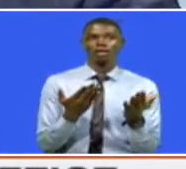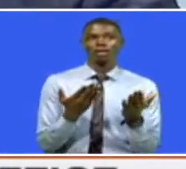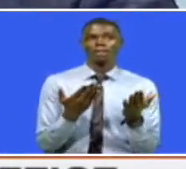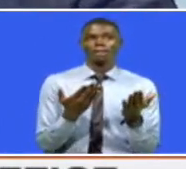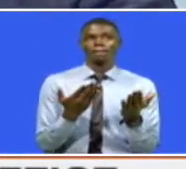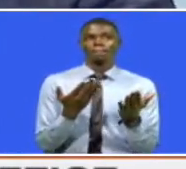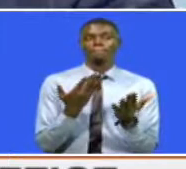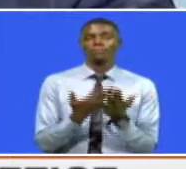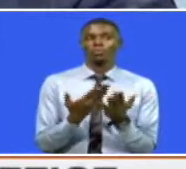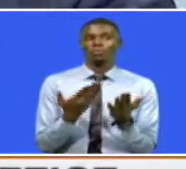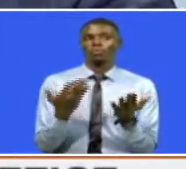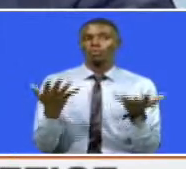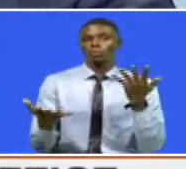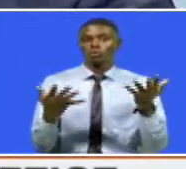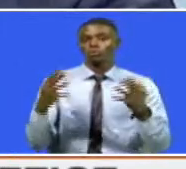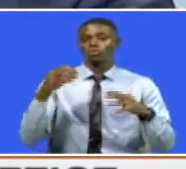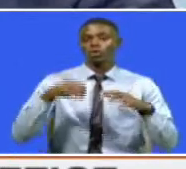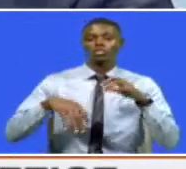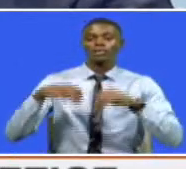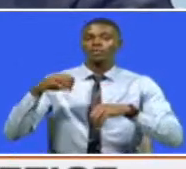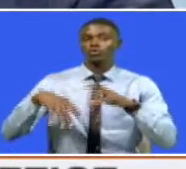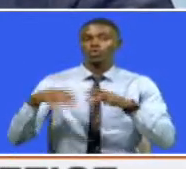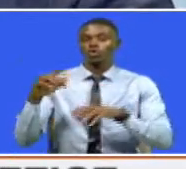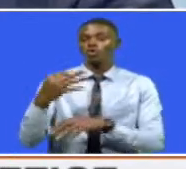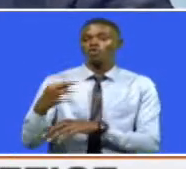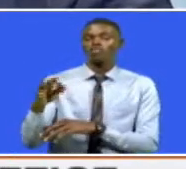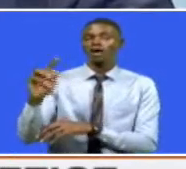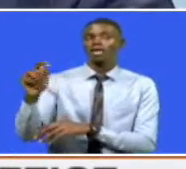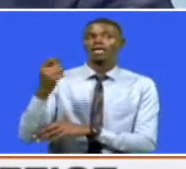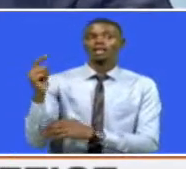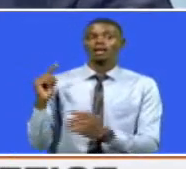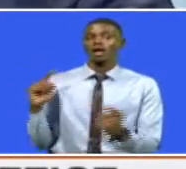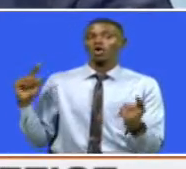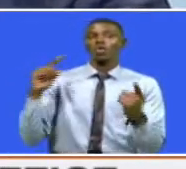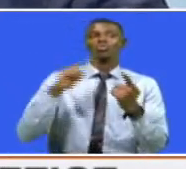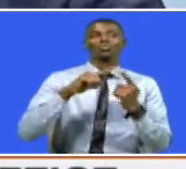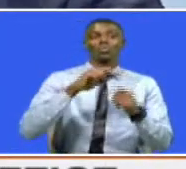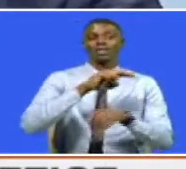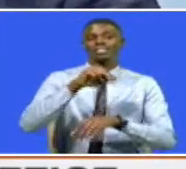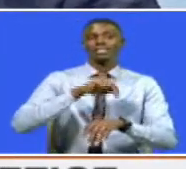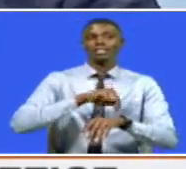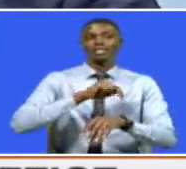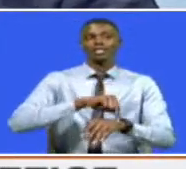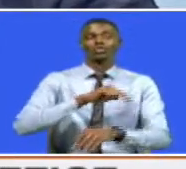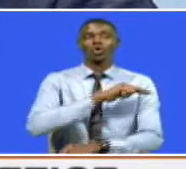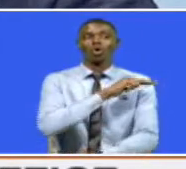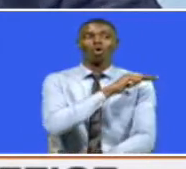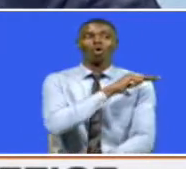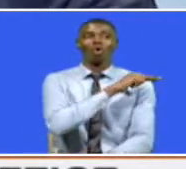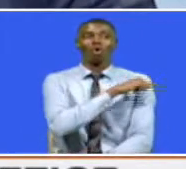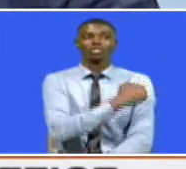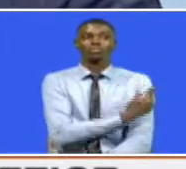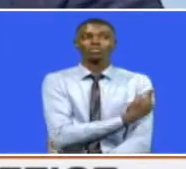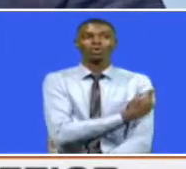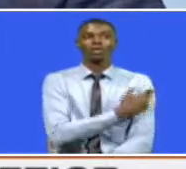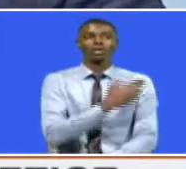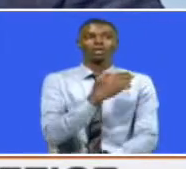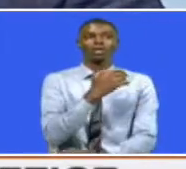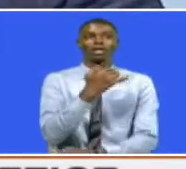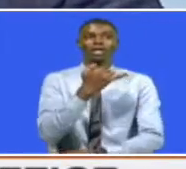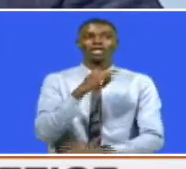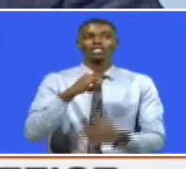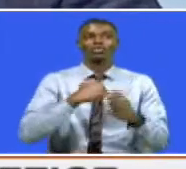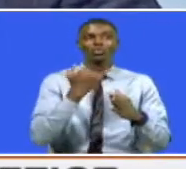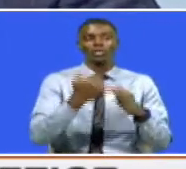proportionate contribution of Kenyans towards the National Hospital Insurance Fund is tilted in